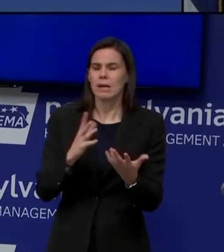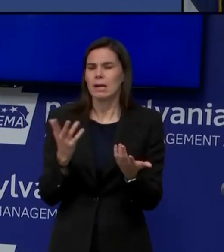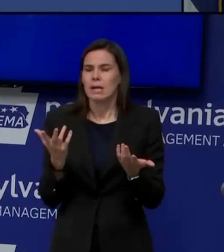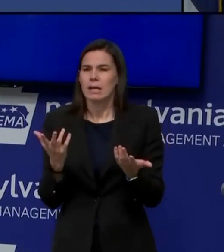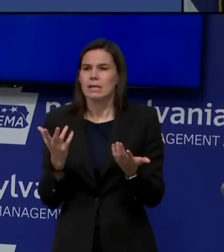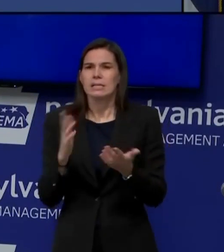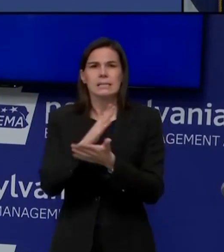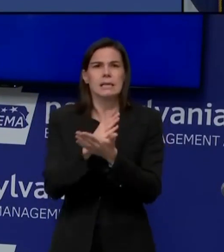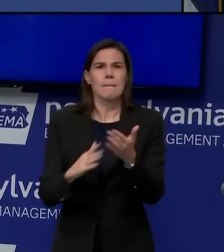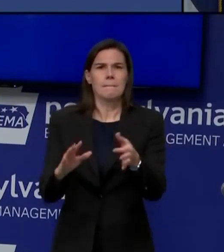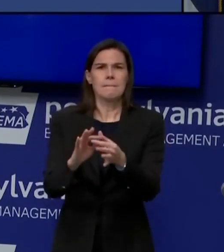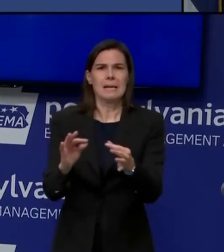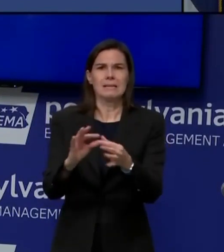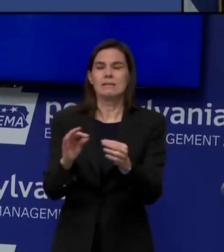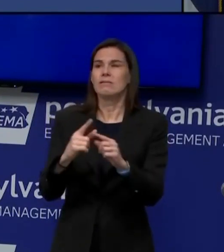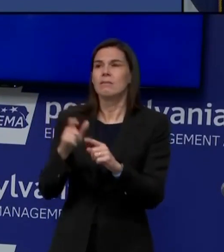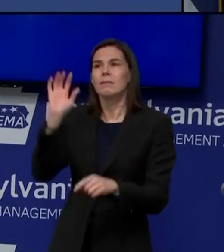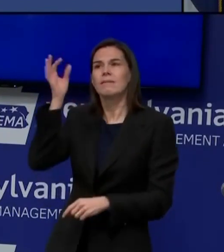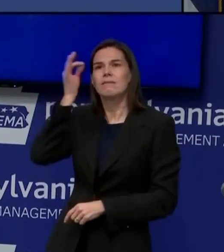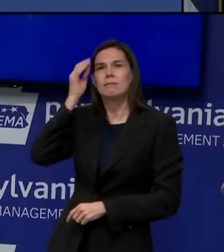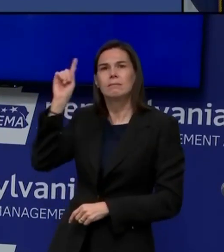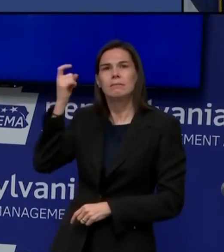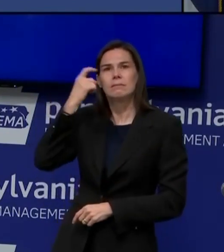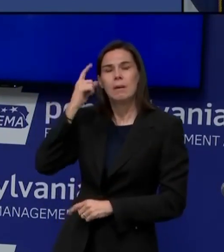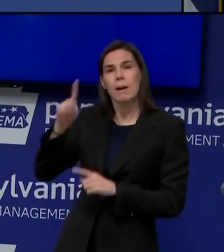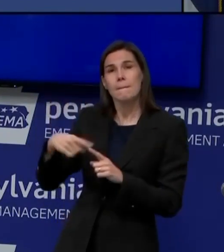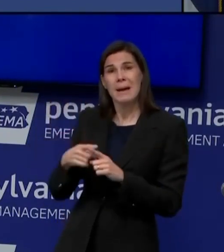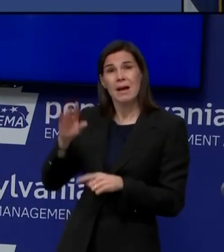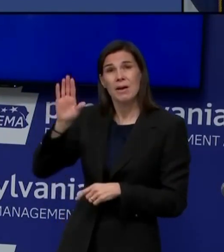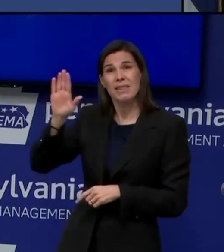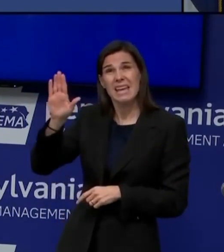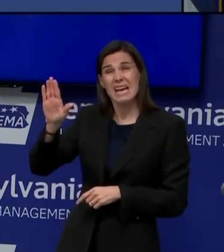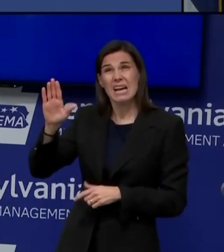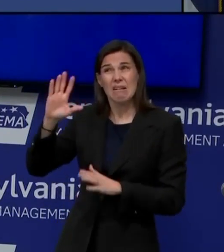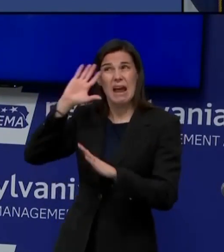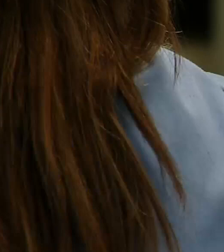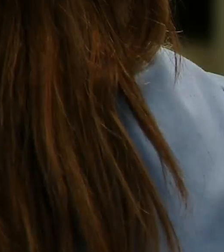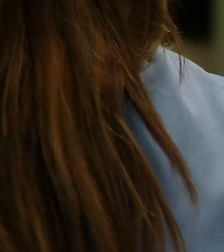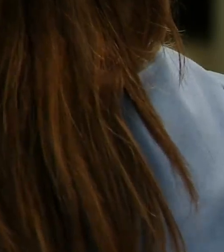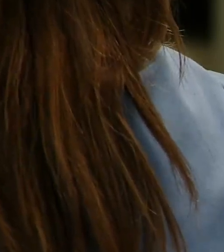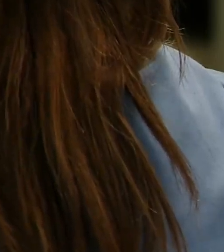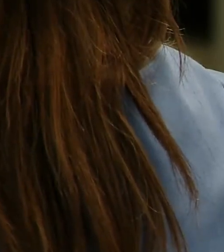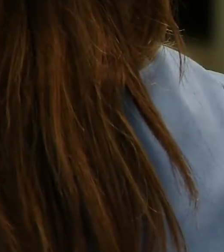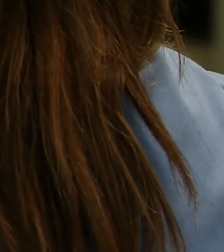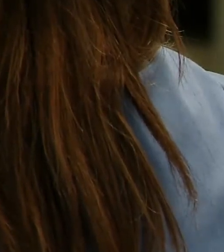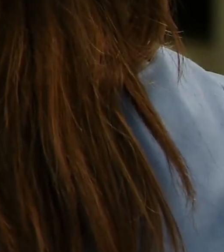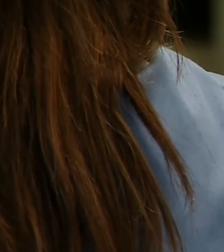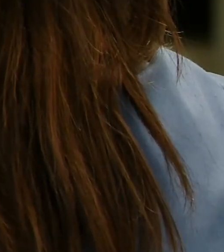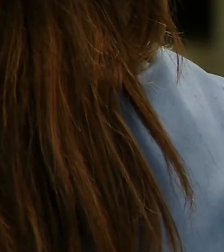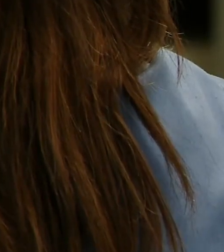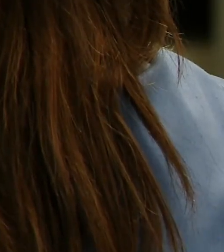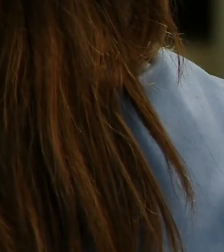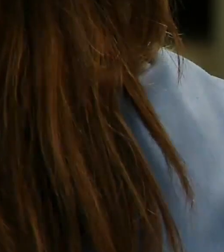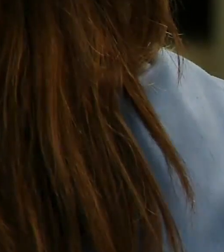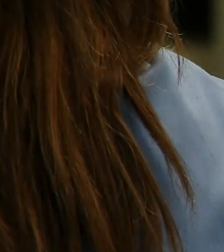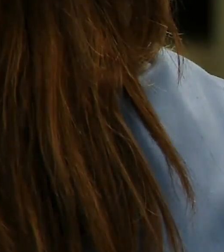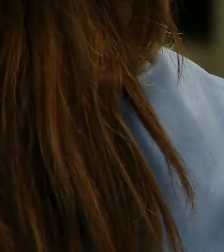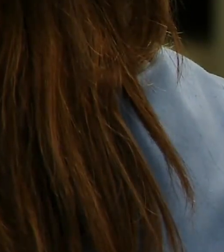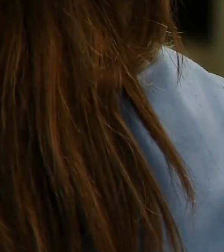some of the messaging that came out of the federal government about their what I think are unrealistic expectations. Meanwhile, the state expects to receive